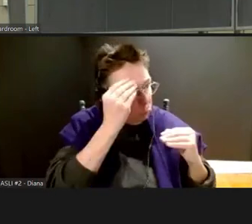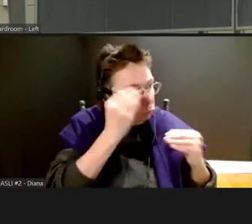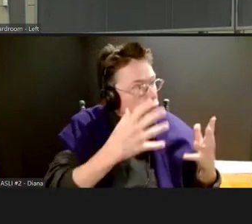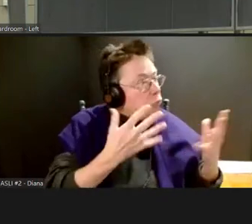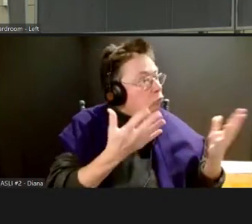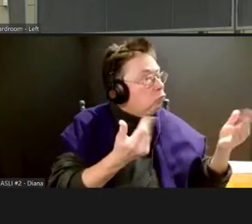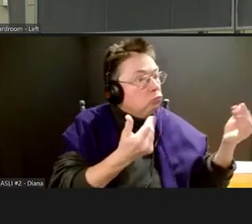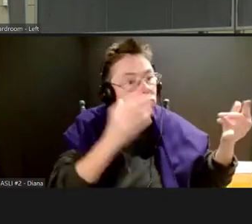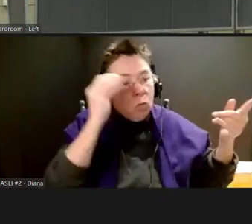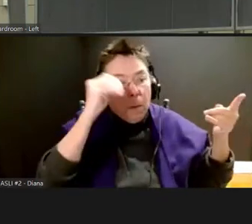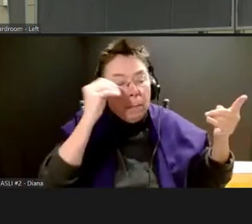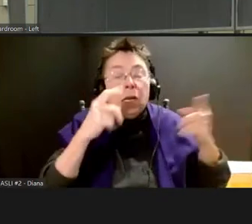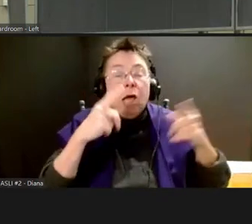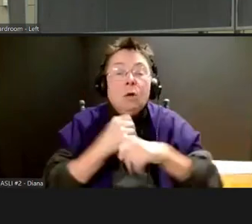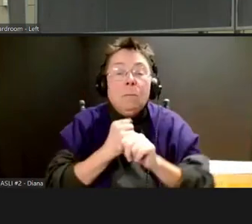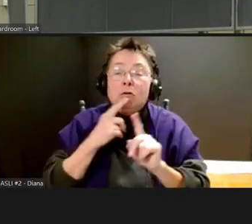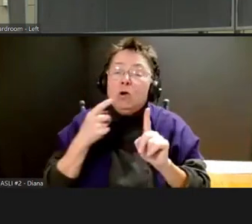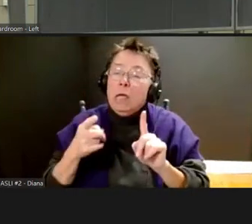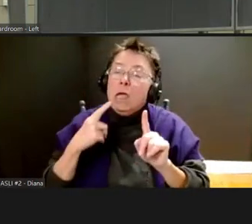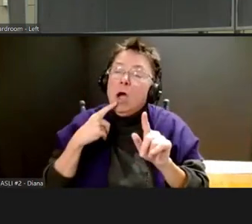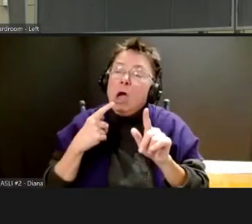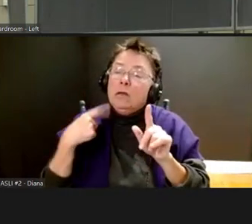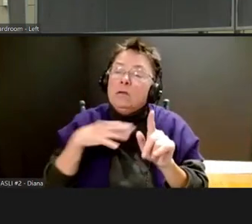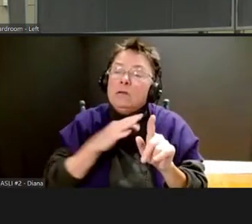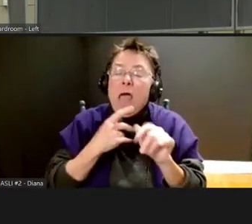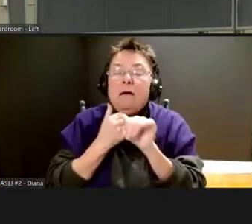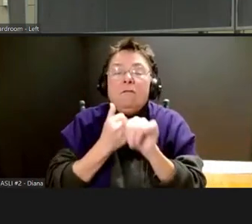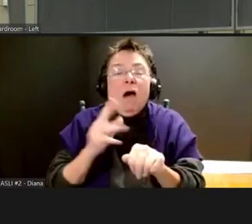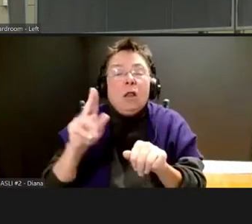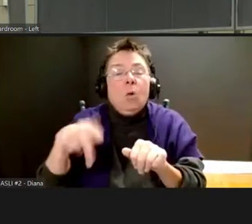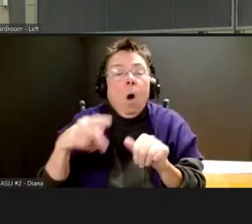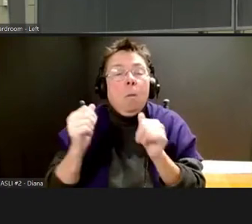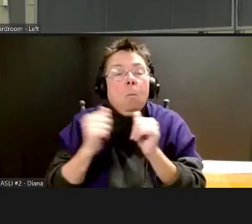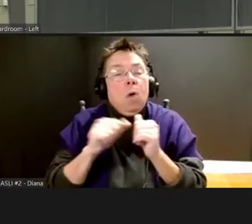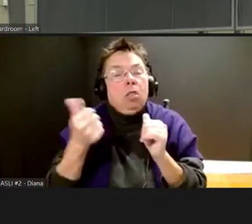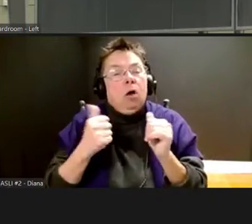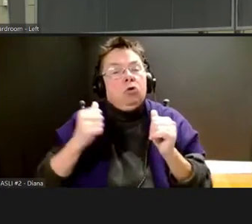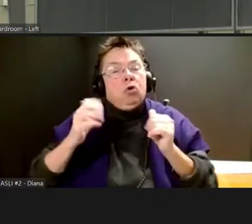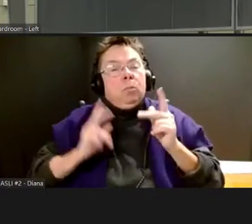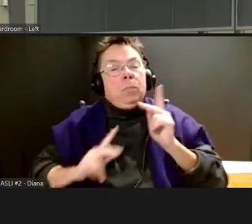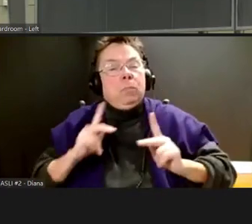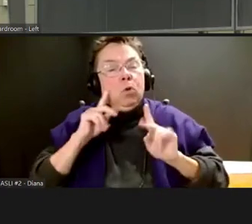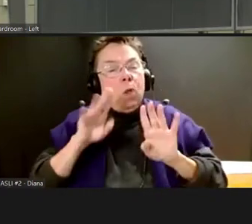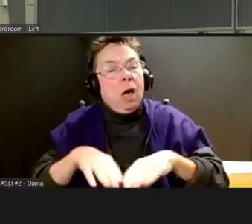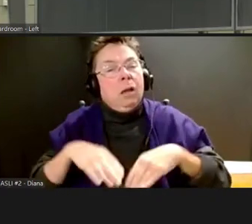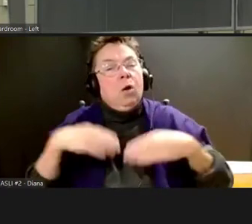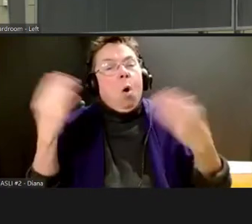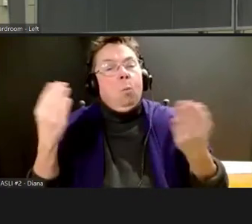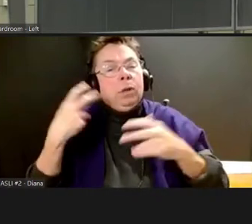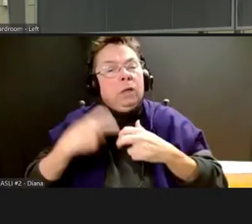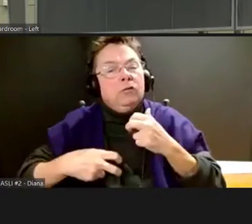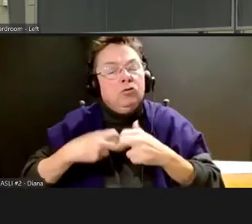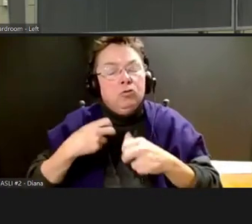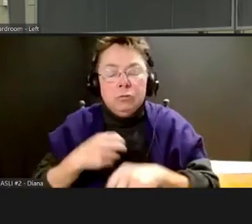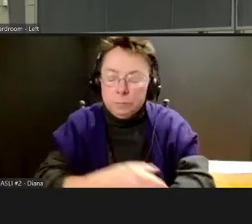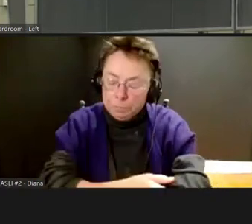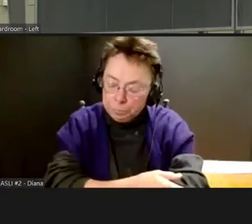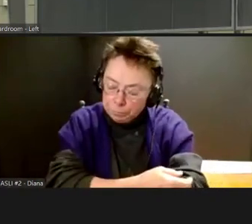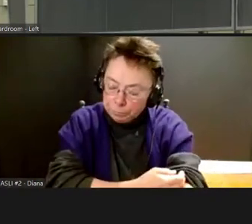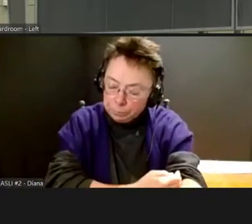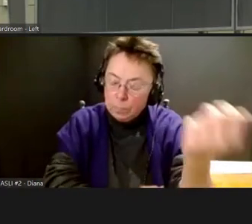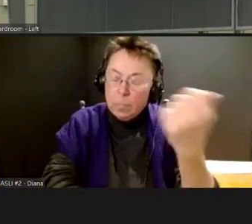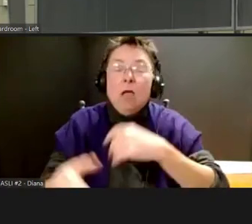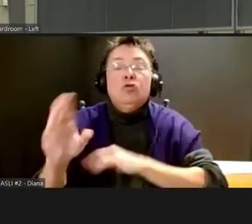he or his staff follow up with concerned citizens on all open issues. Whereas